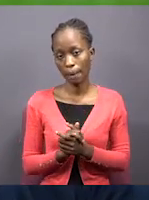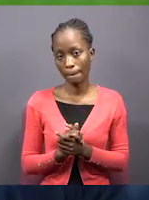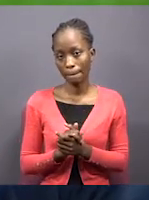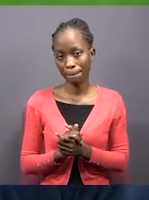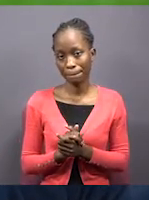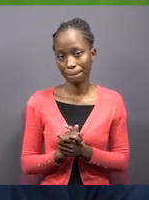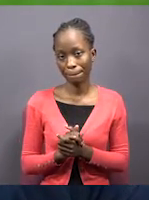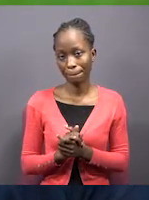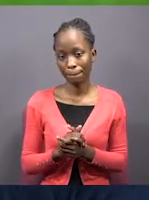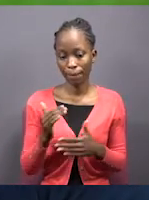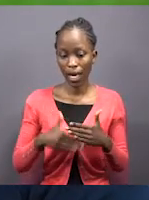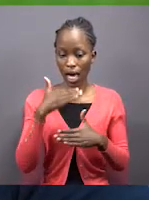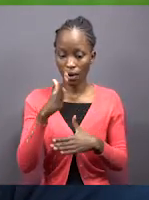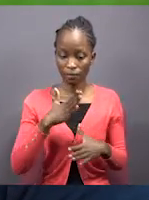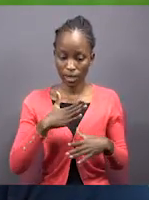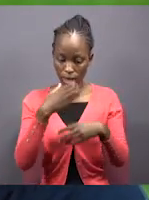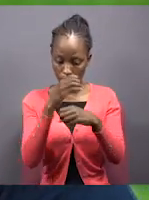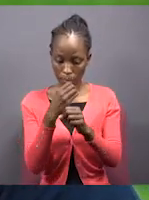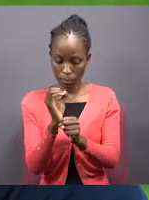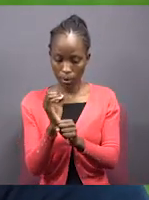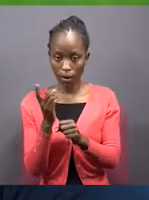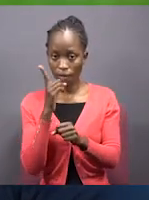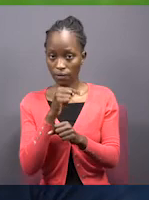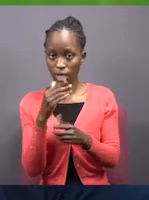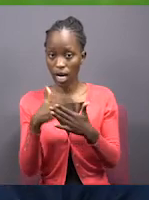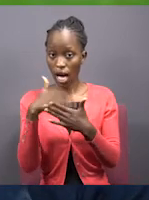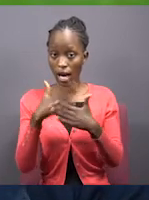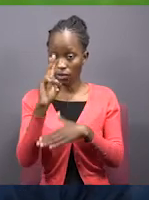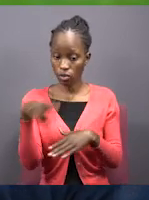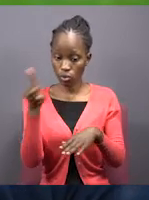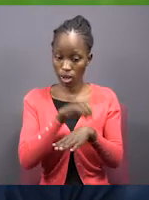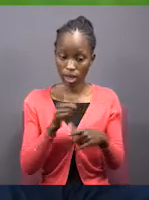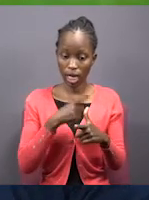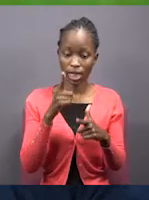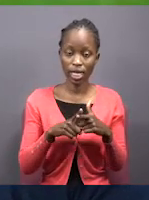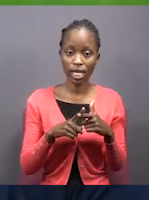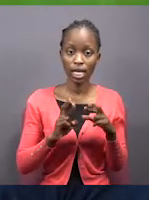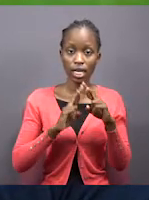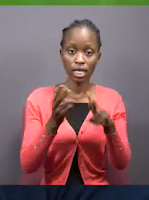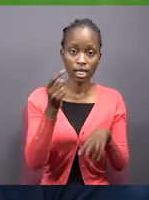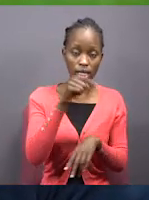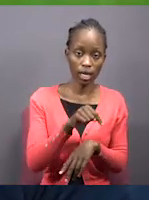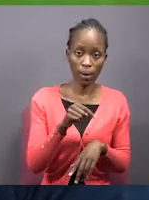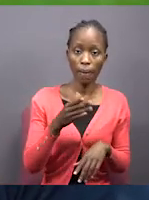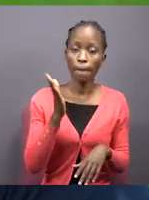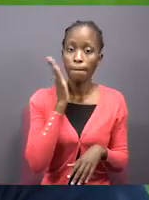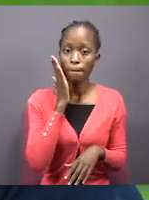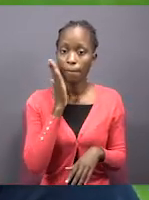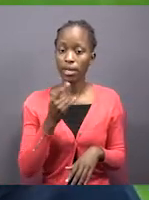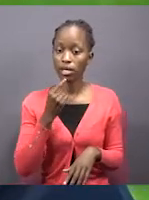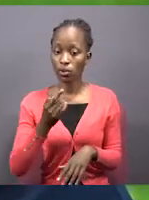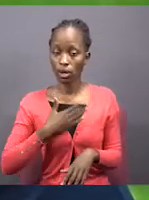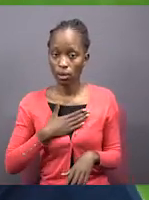2 days, the results came out. My mother told me that among the whole family, one person is